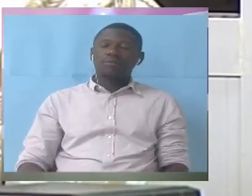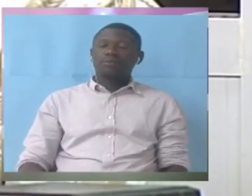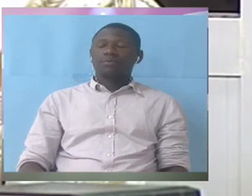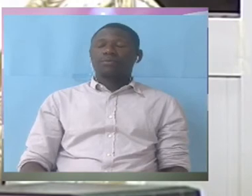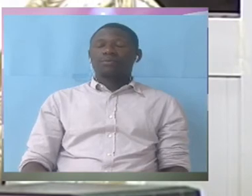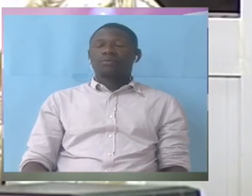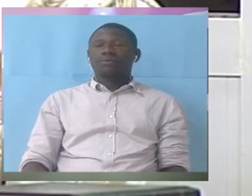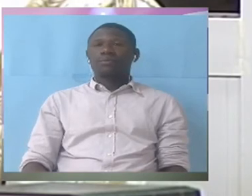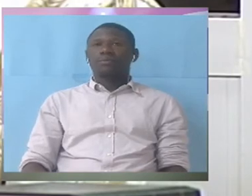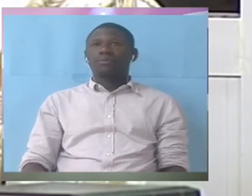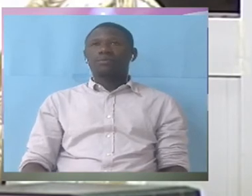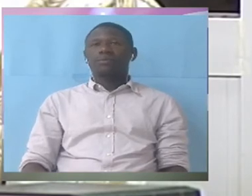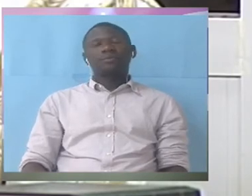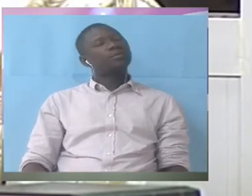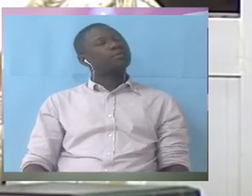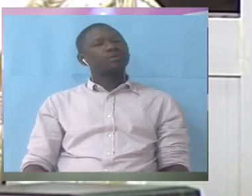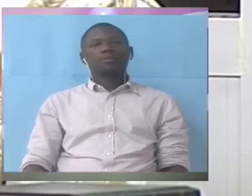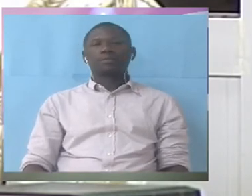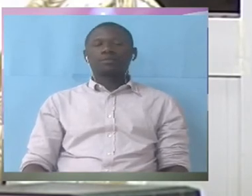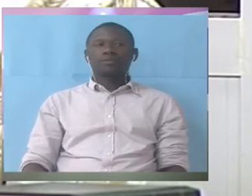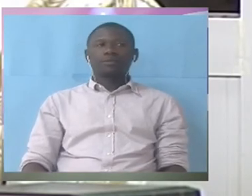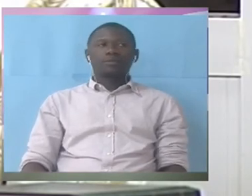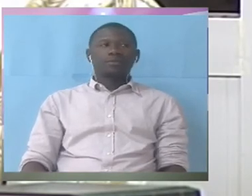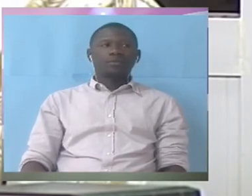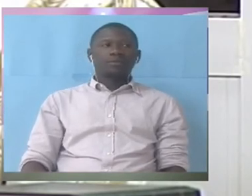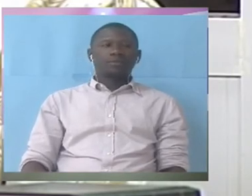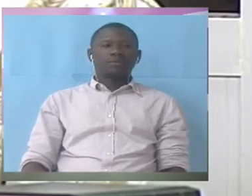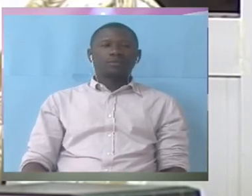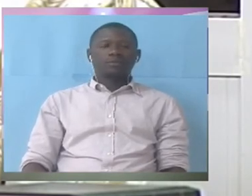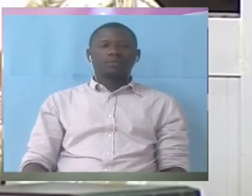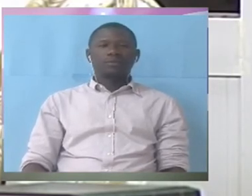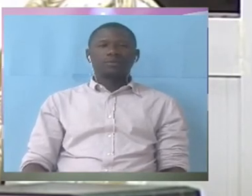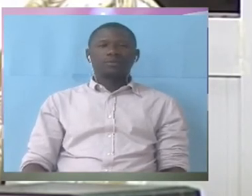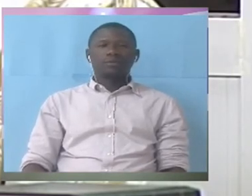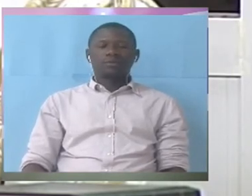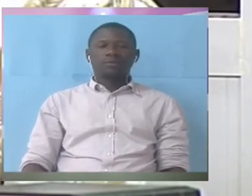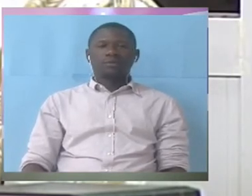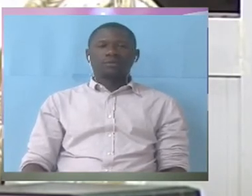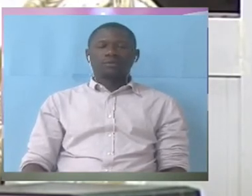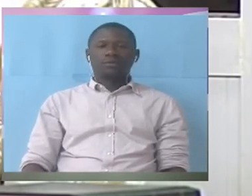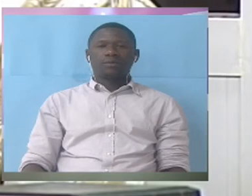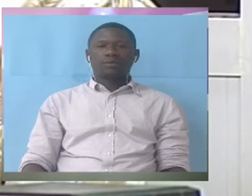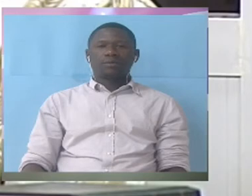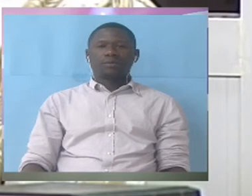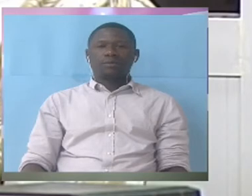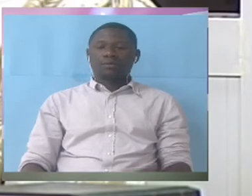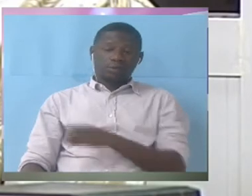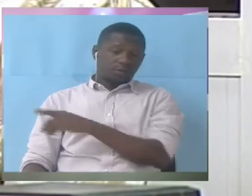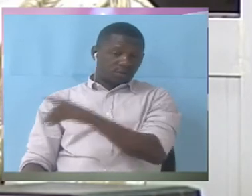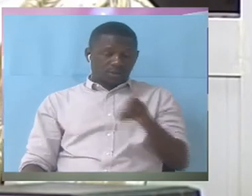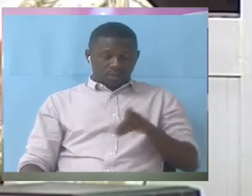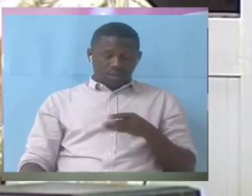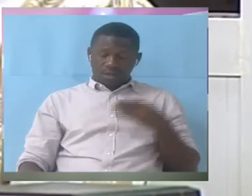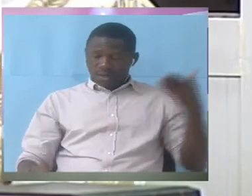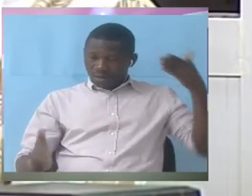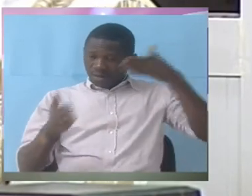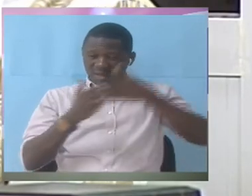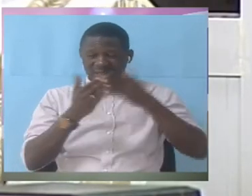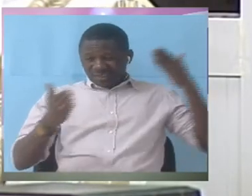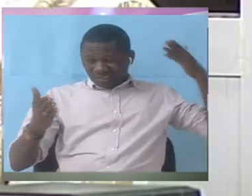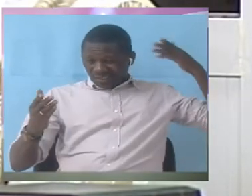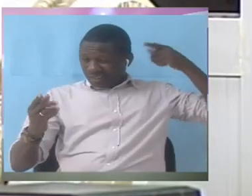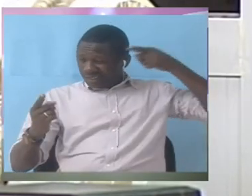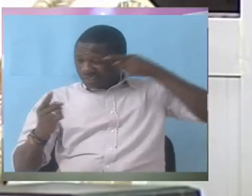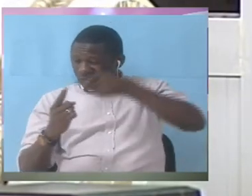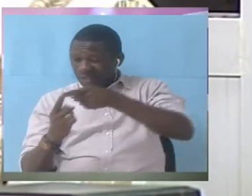bi ñu dugg ci ñew ba paré dugalé ci security wing bi they came straight into where we were detained